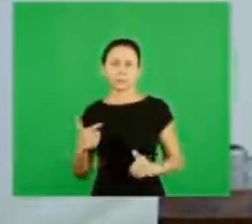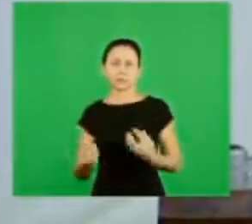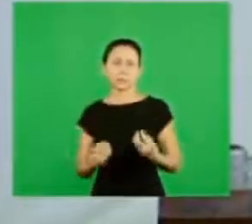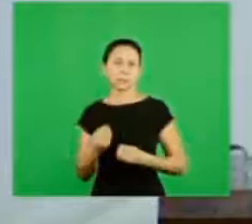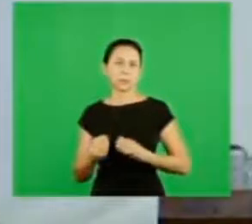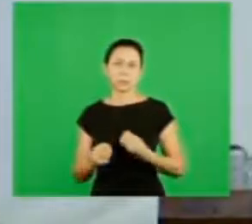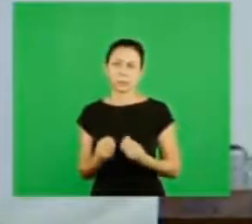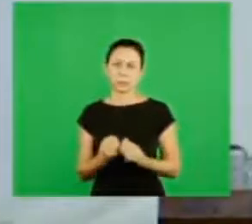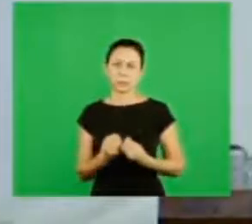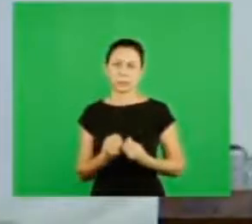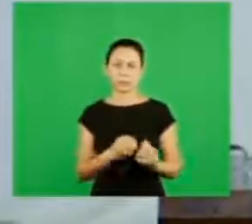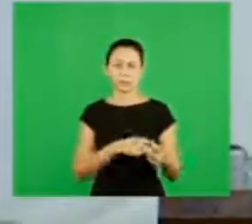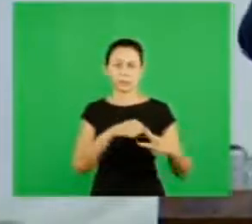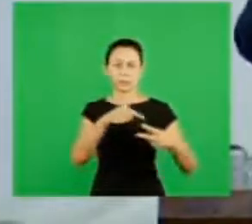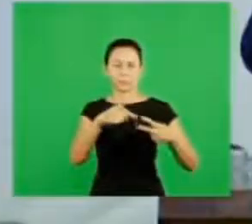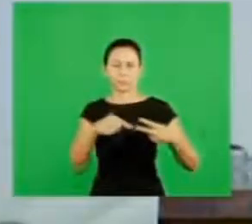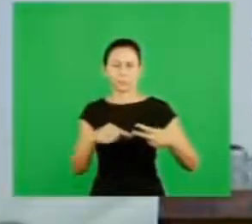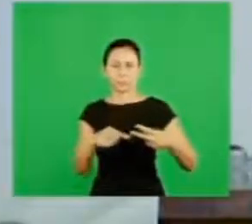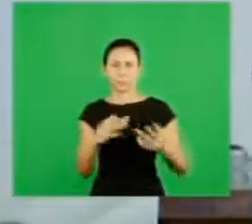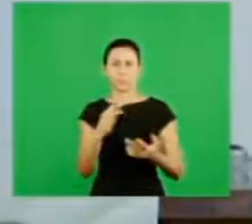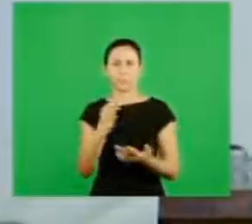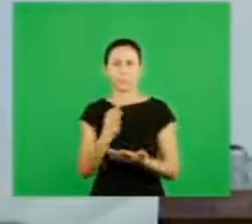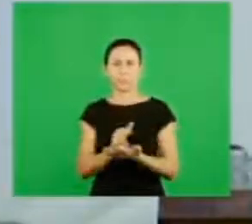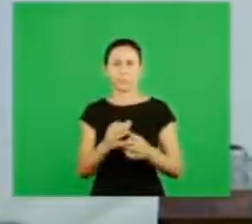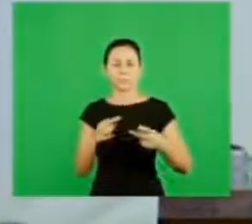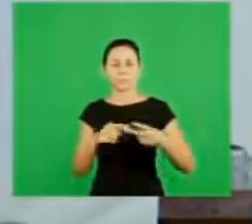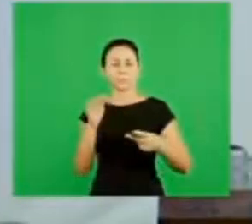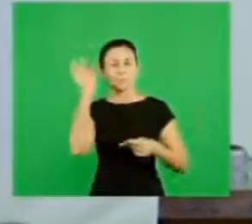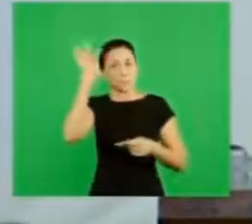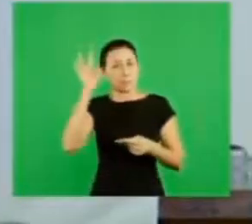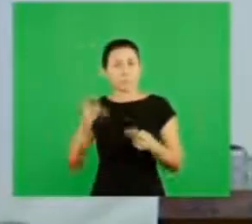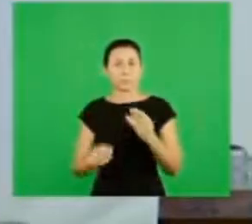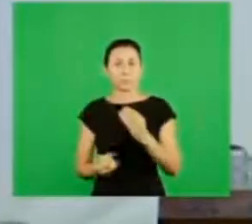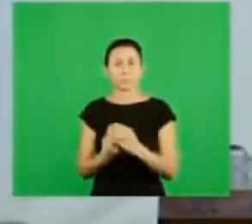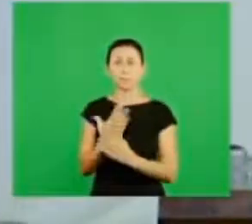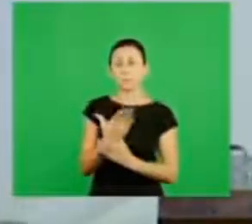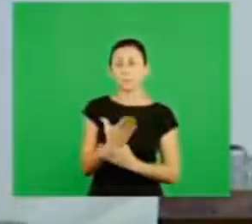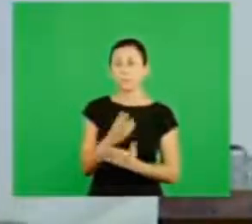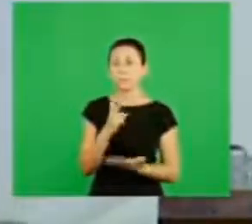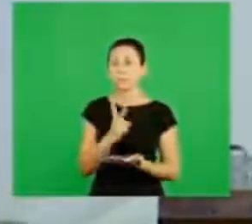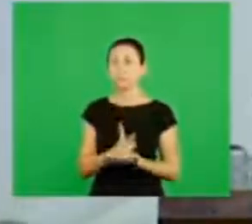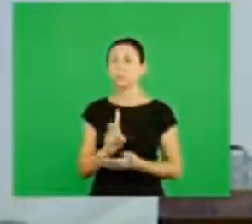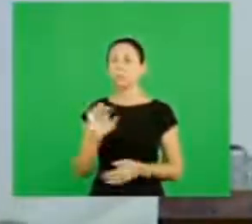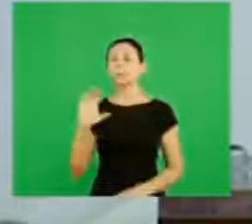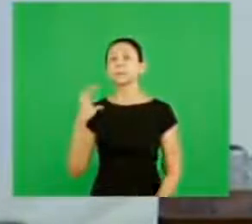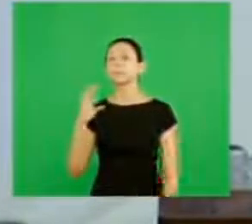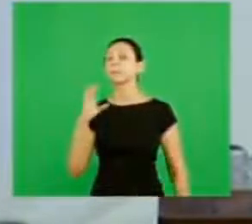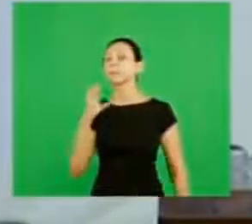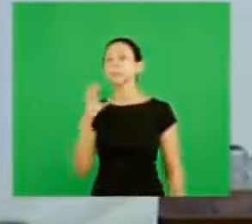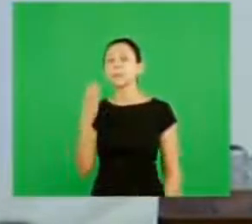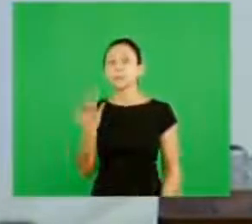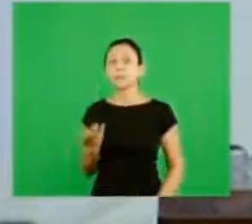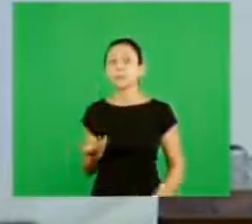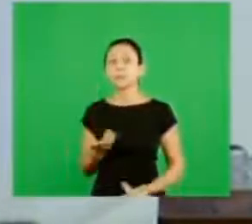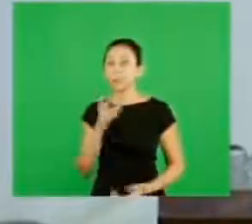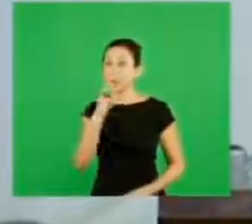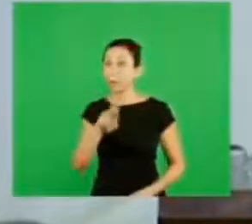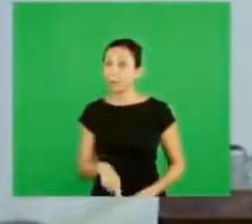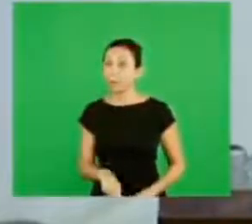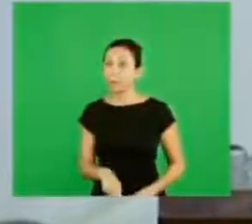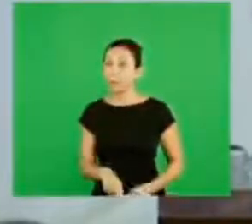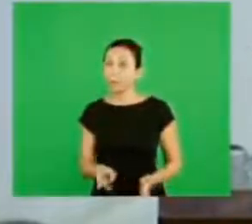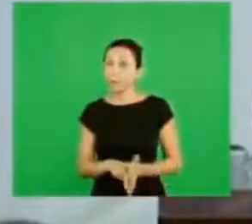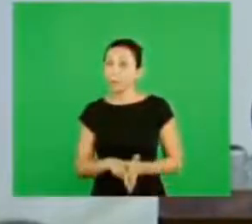of association of a theology or philosophy. Why? Because they have the same origin, which is